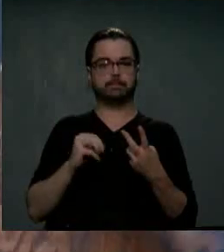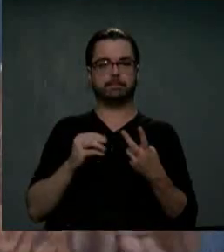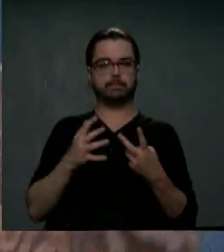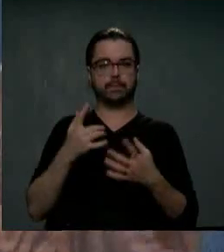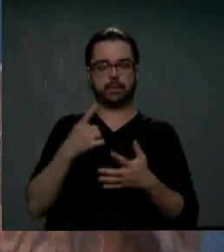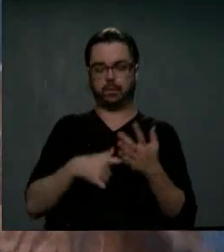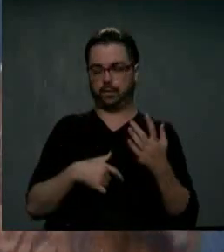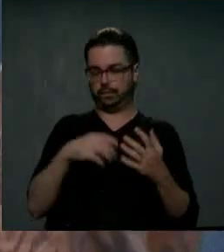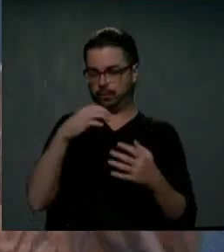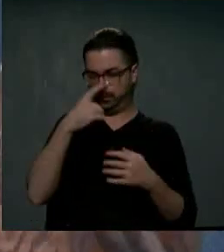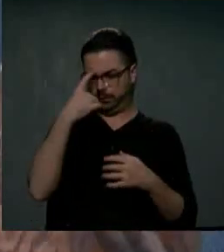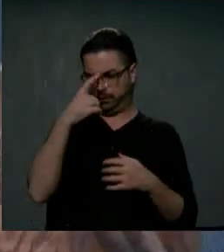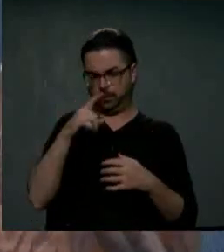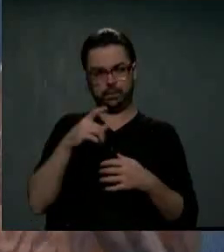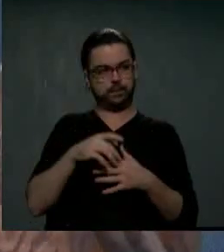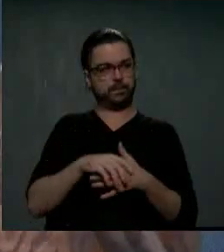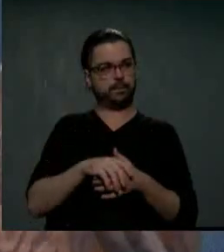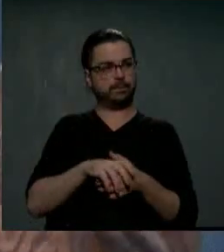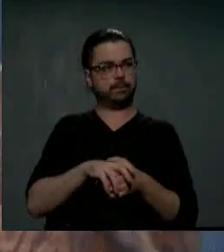what I'm looking for is it's a